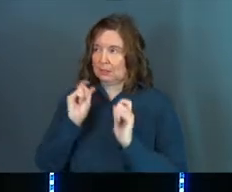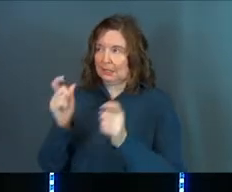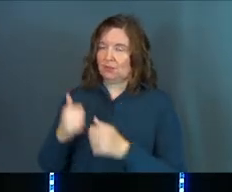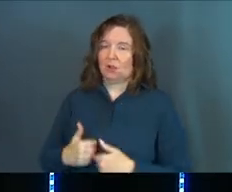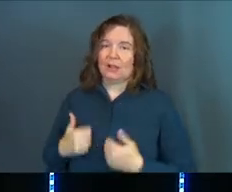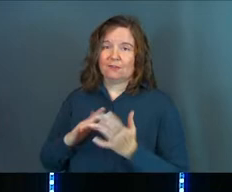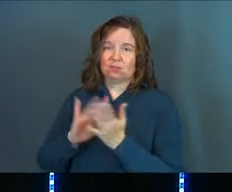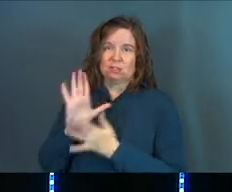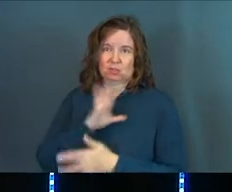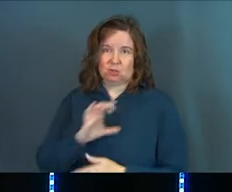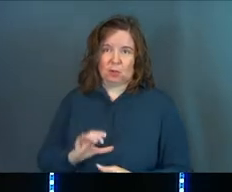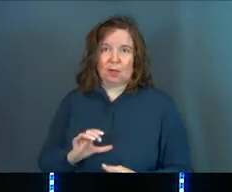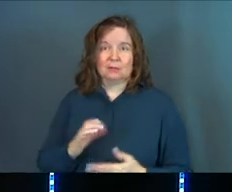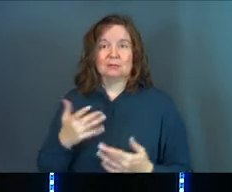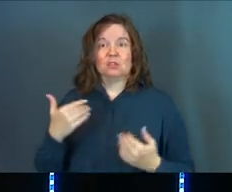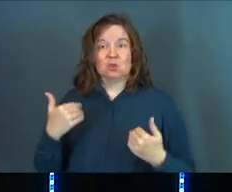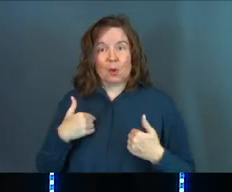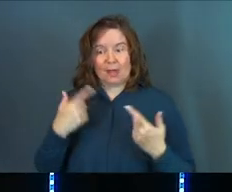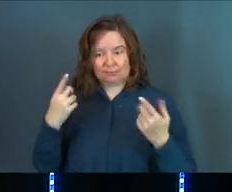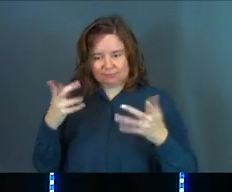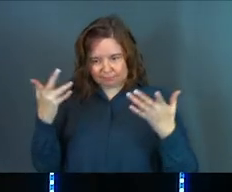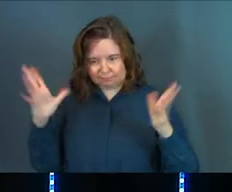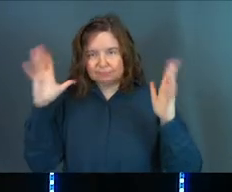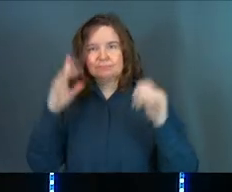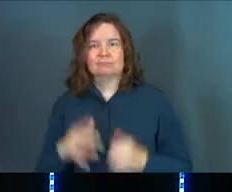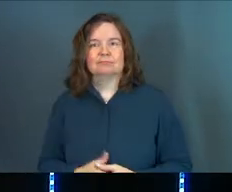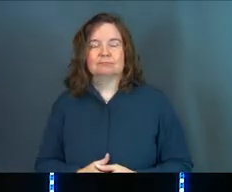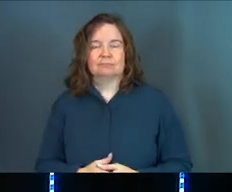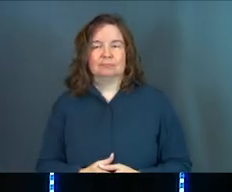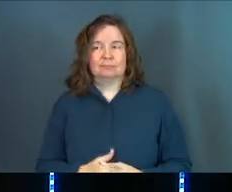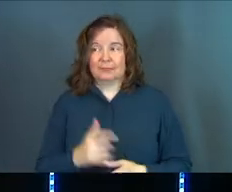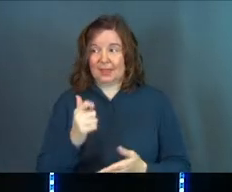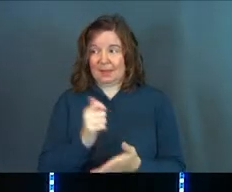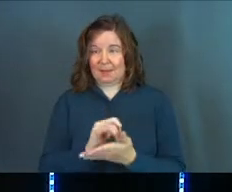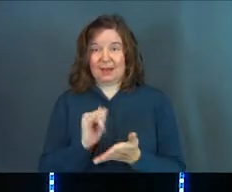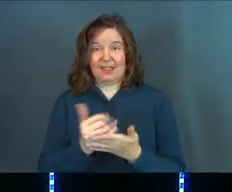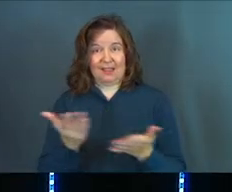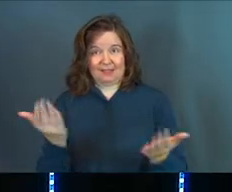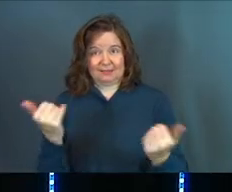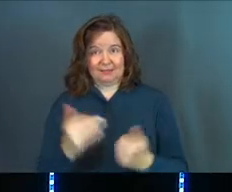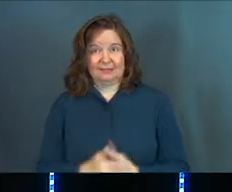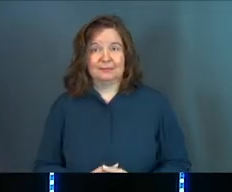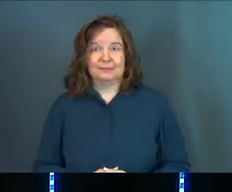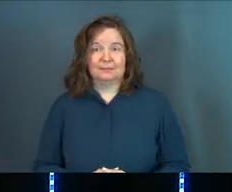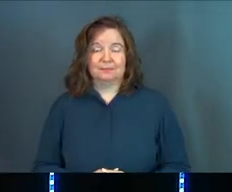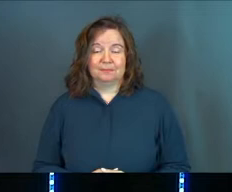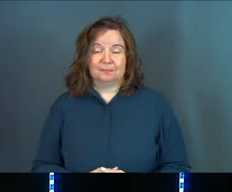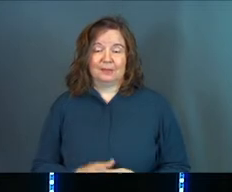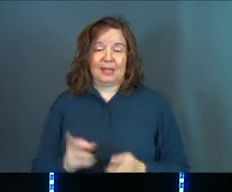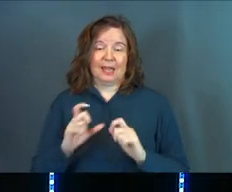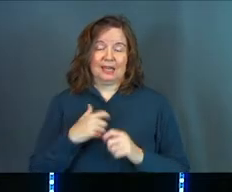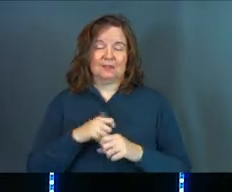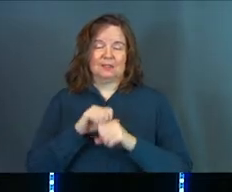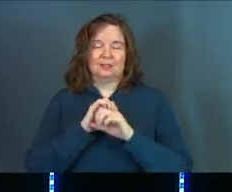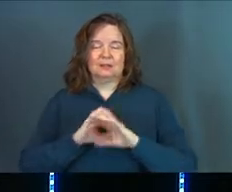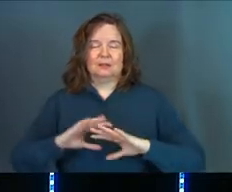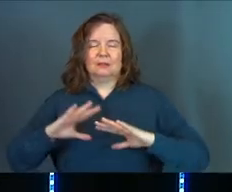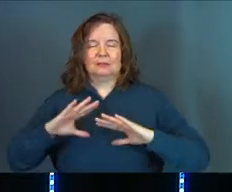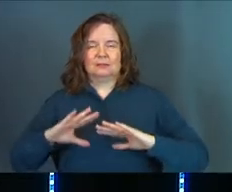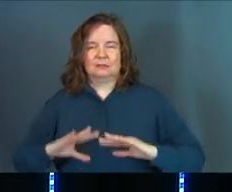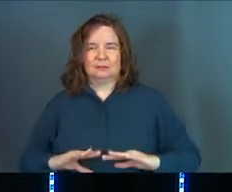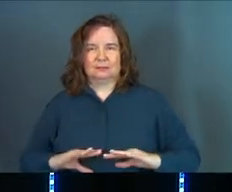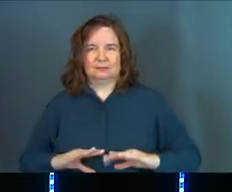life to Jesus Christ. Has come, past tense. Somebody say amen to that. Like, that gives us peace.